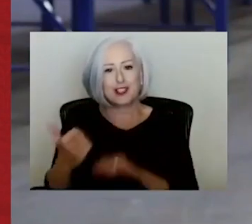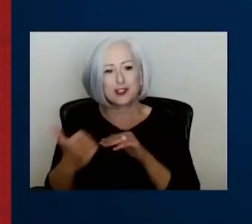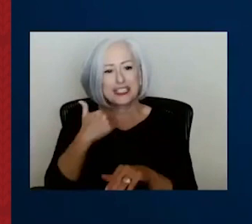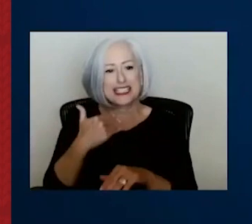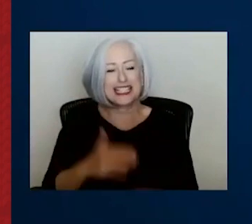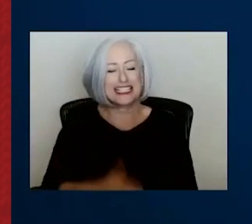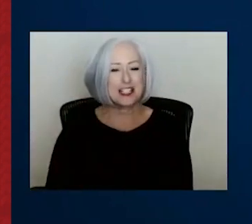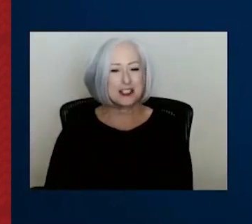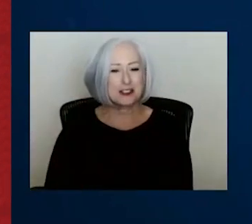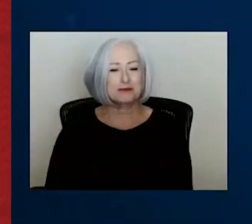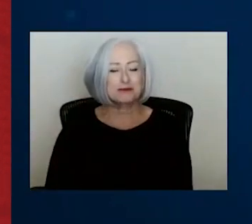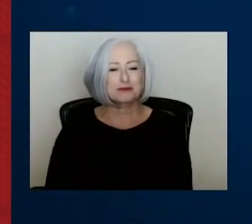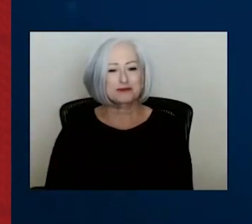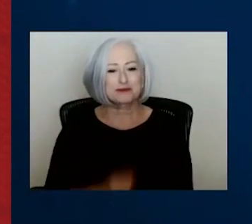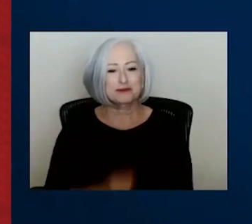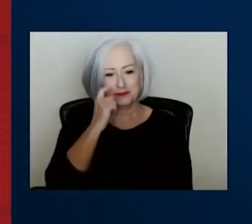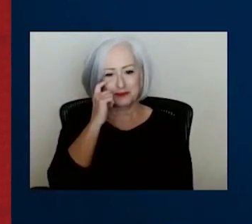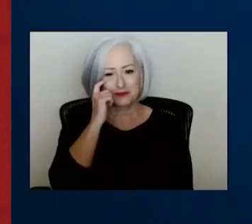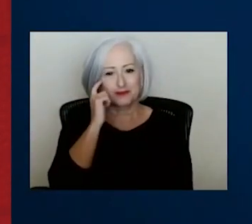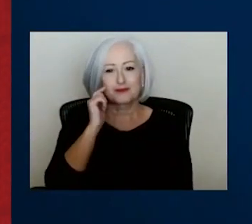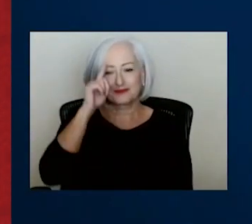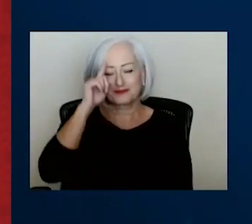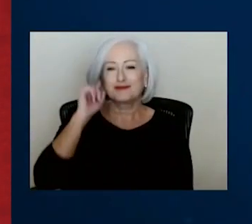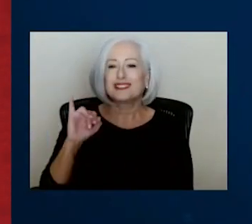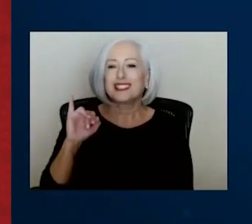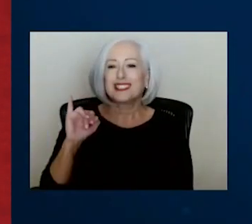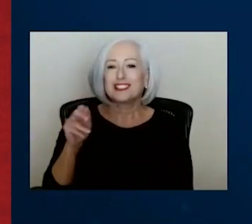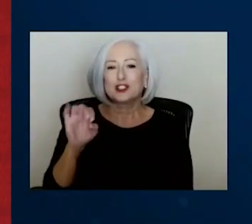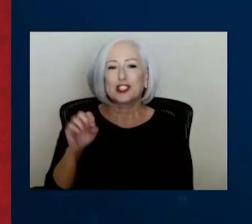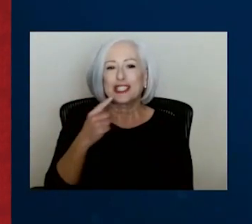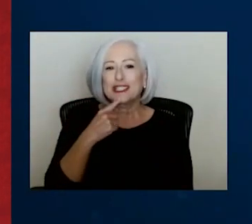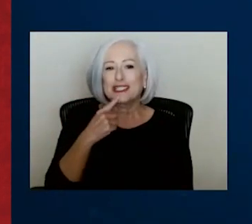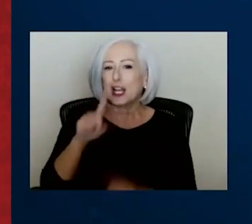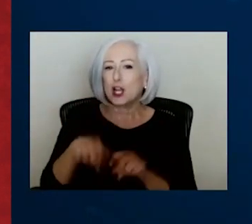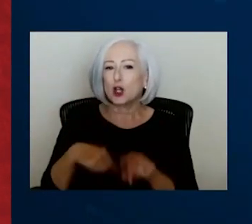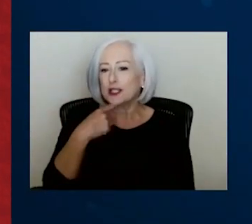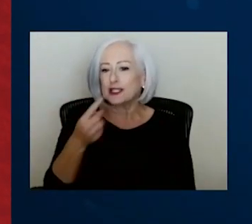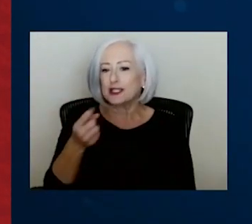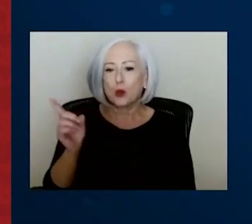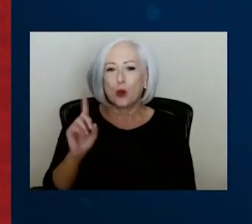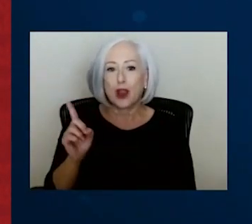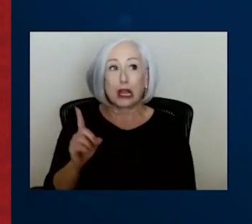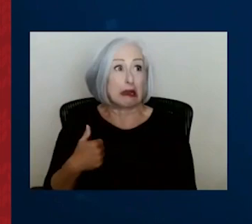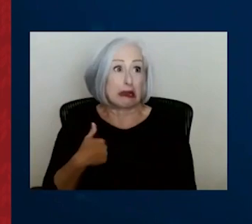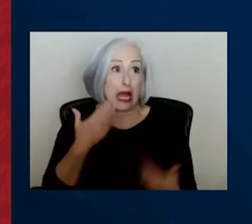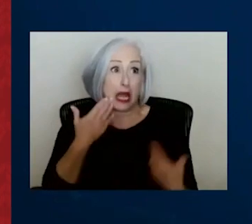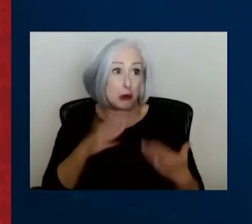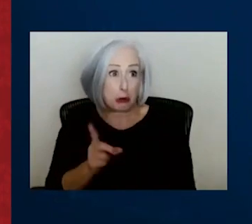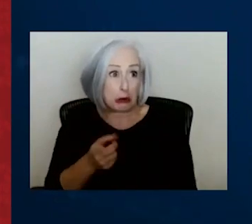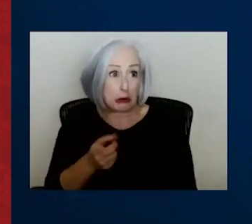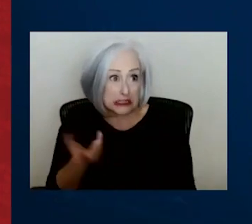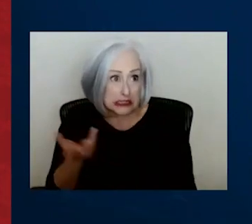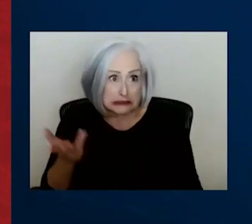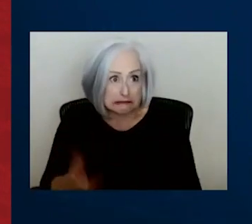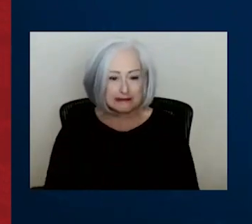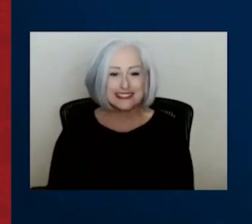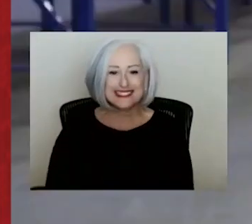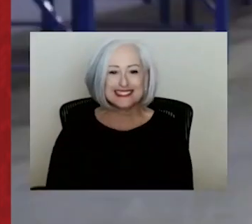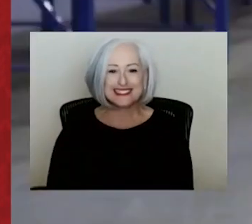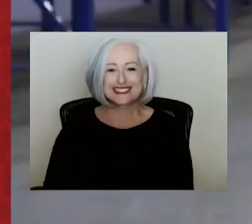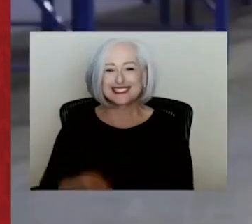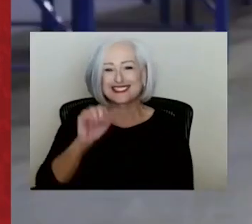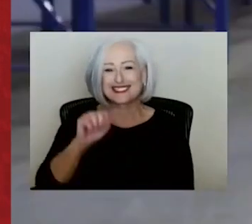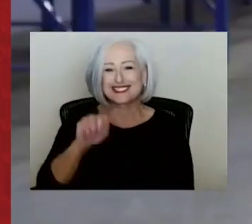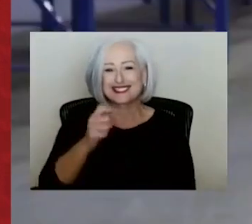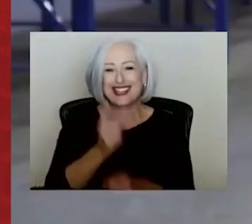Yeah, Janie, they told me I couldn't tell your location today, and I said, that's fine, because I don't even really know where the heck it is. Yeah, that's exactly